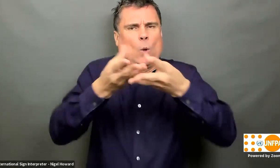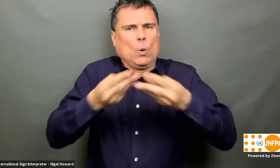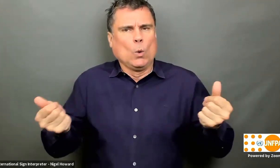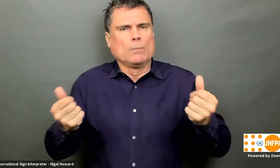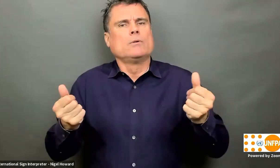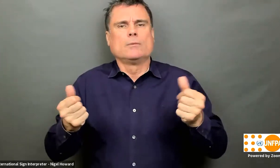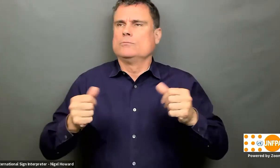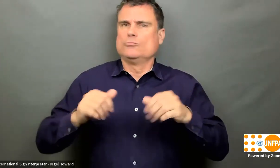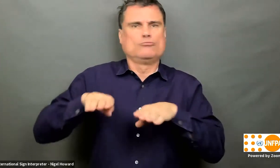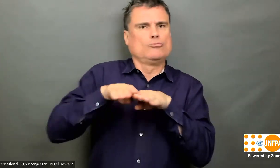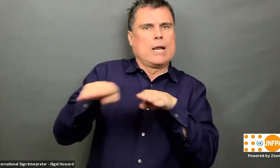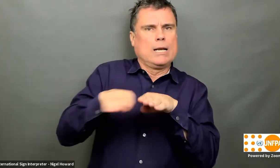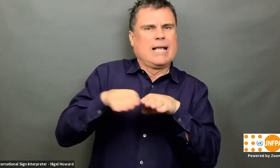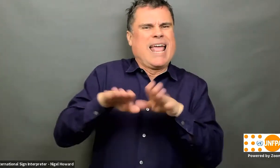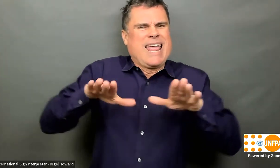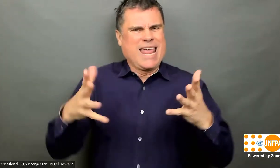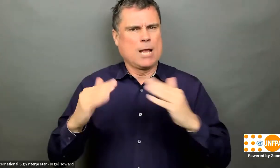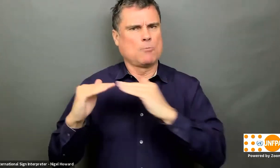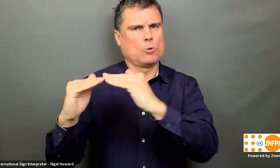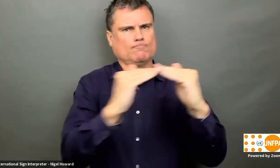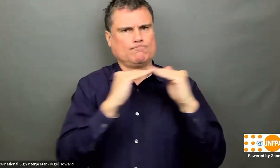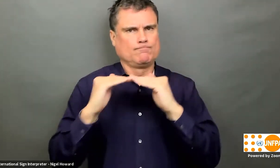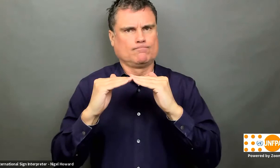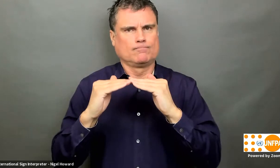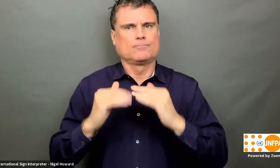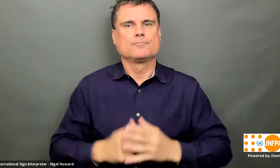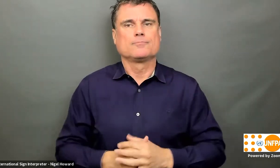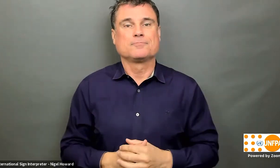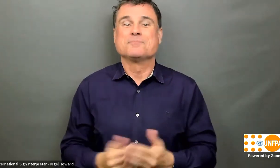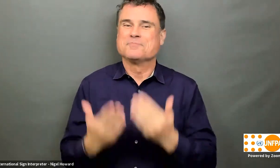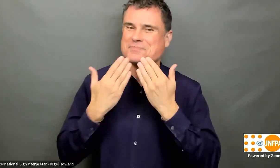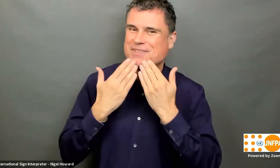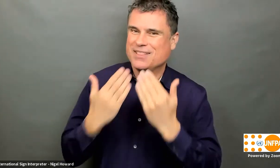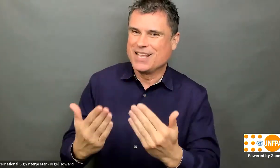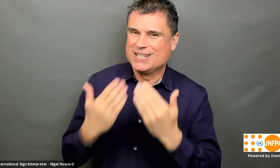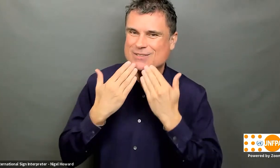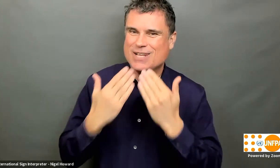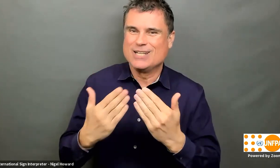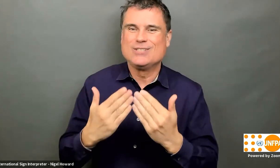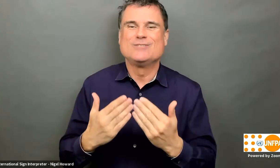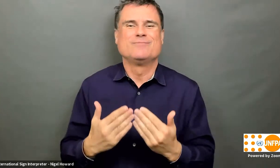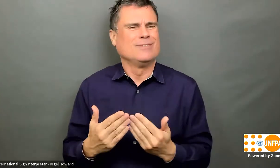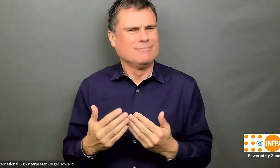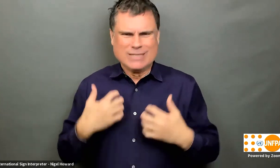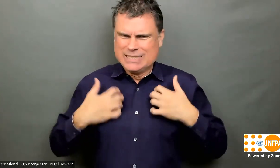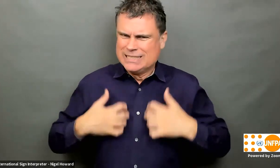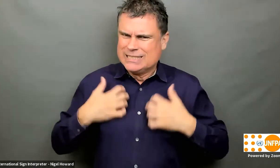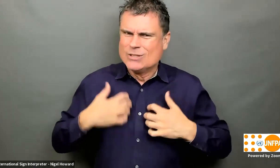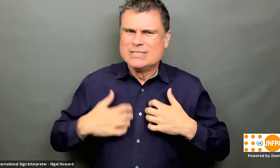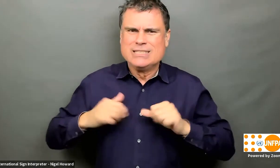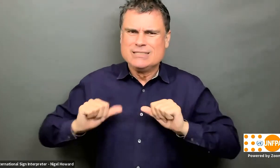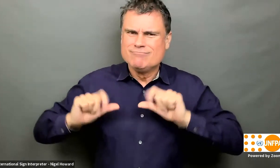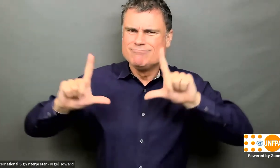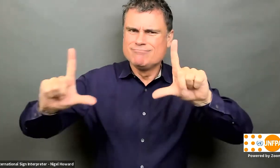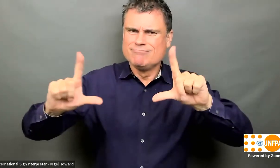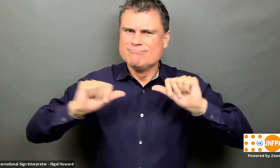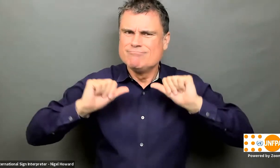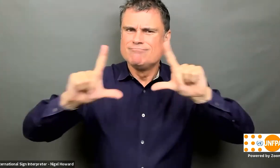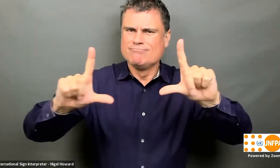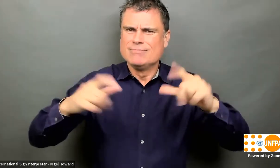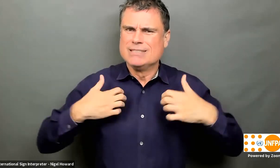Thank you very much, Professor Gilmoto, for a very interesting presentation. And let me present next